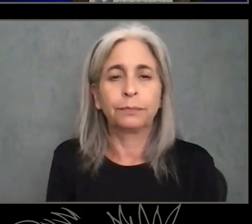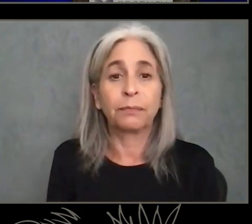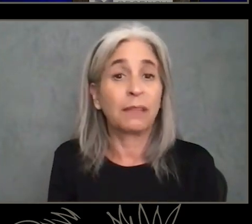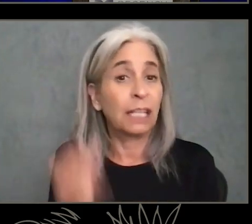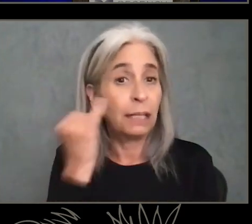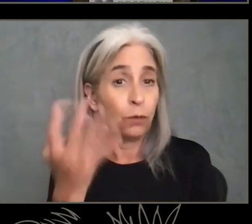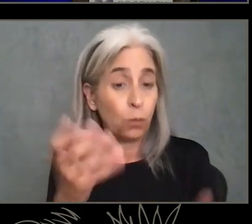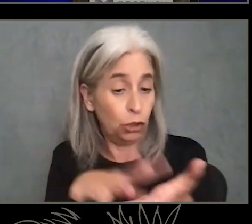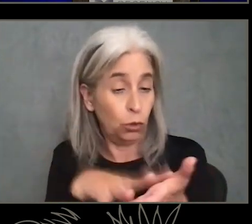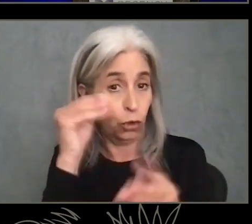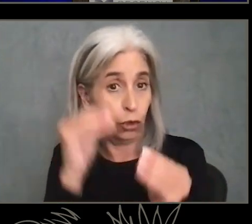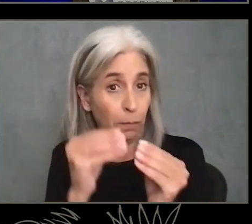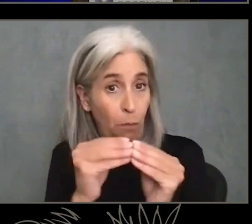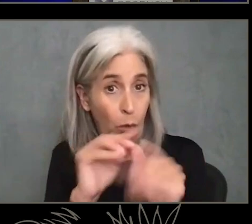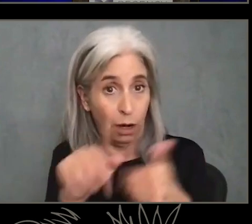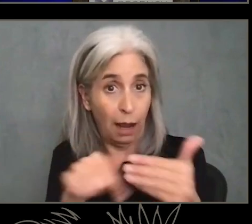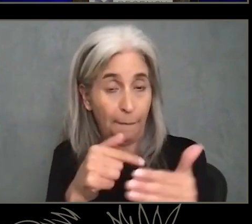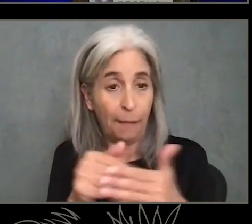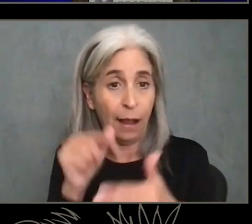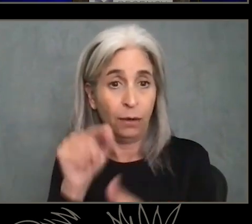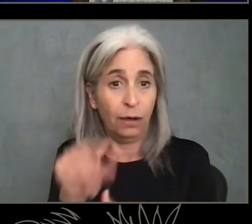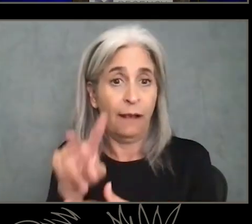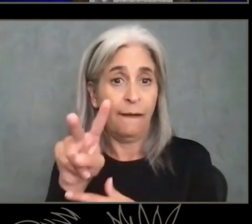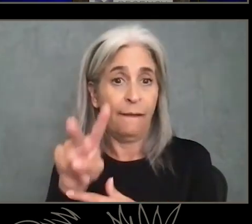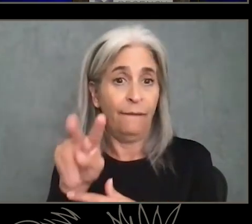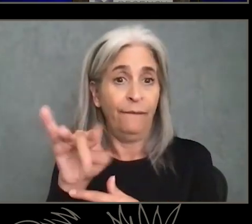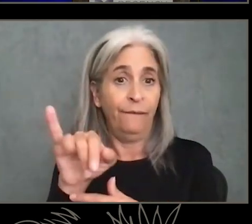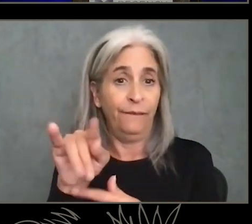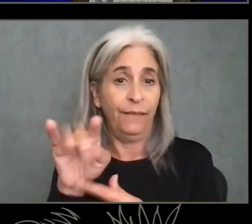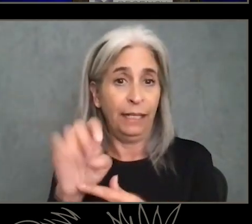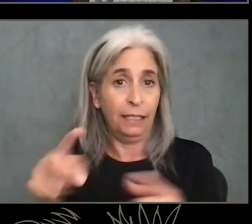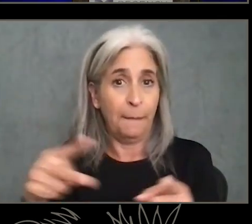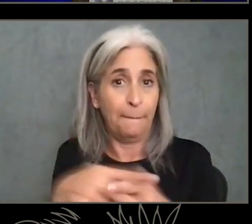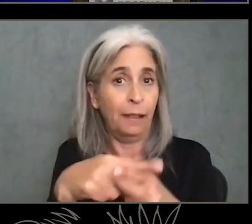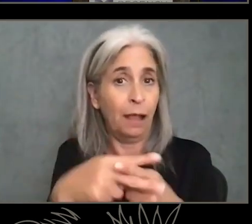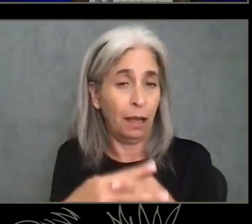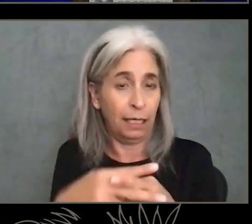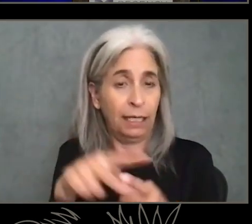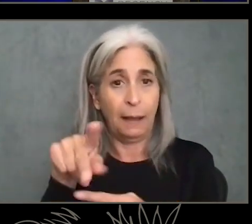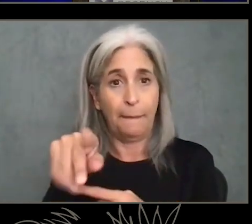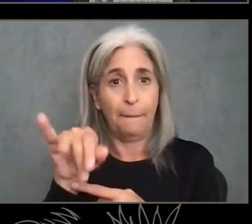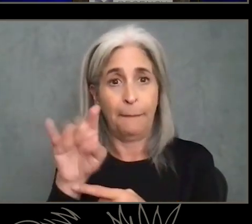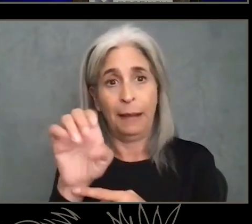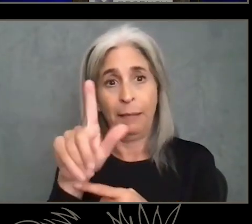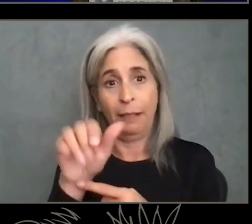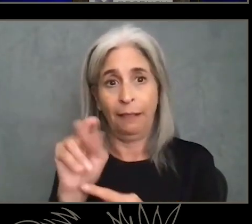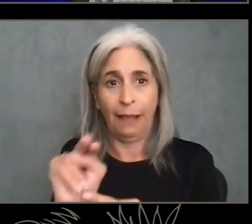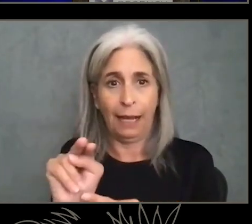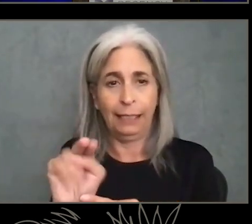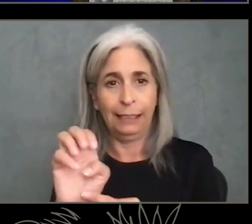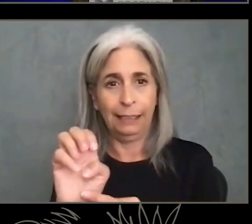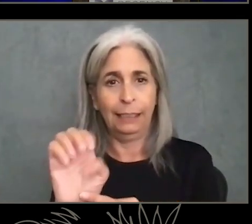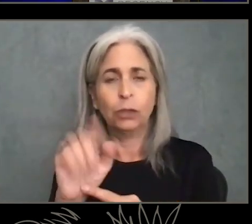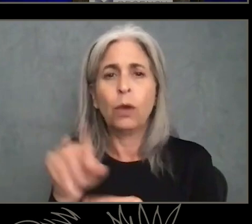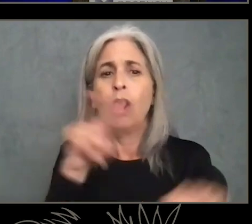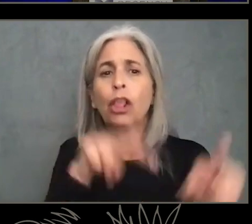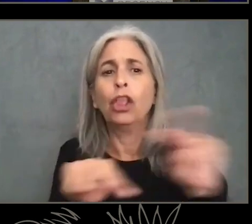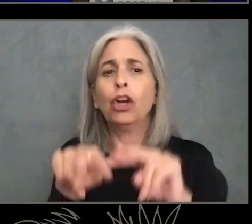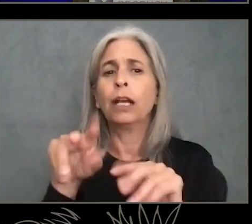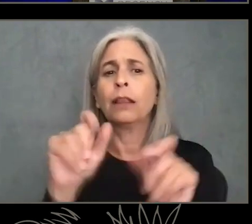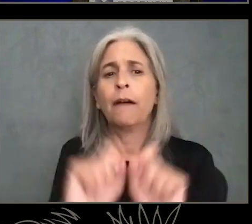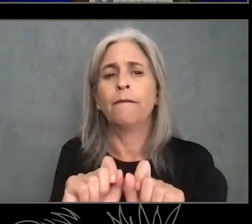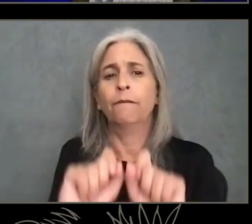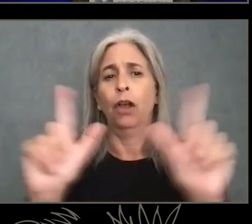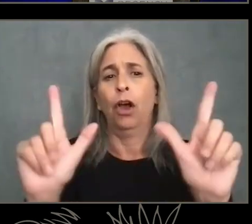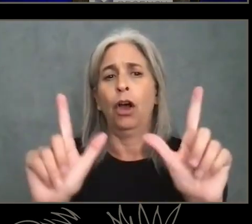If you want to learn more about the Vite kind of plugin and pipeline, you can take a look at this blog post. It's